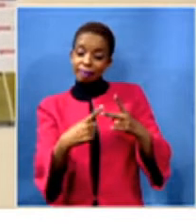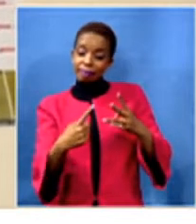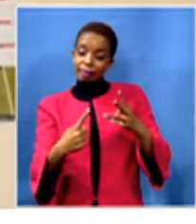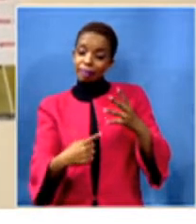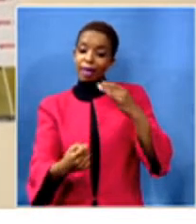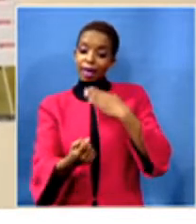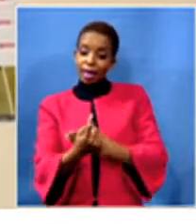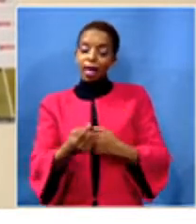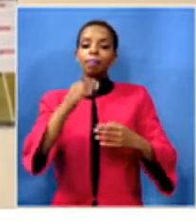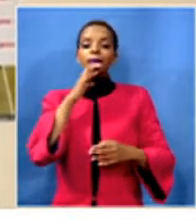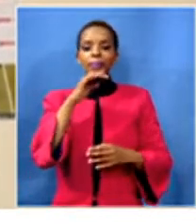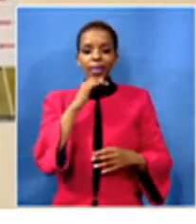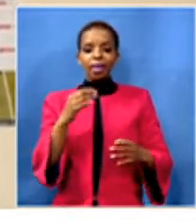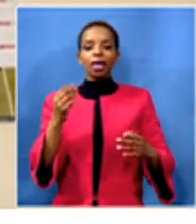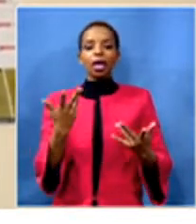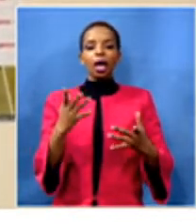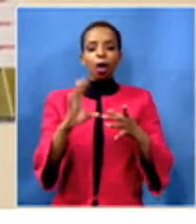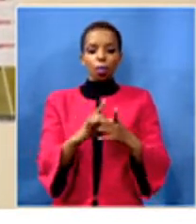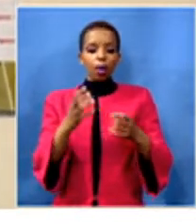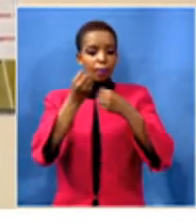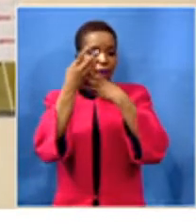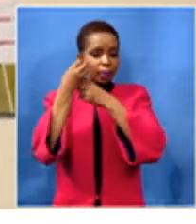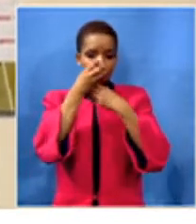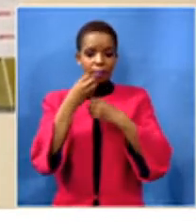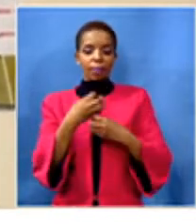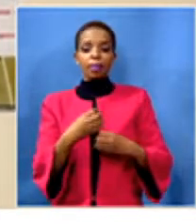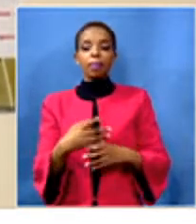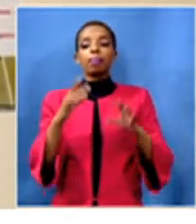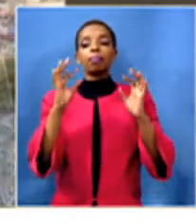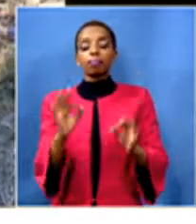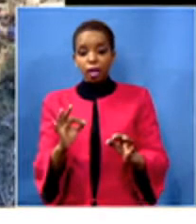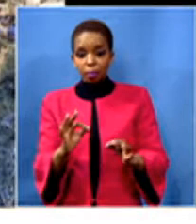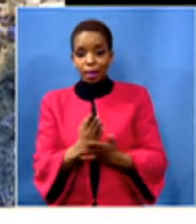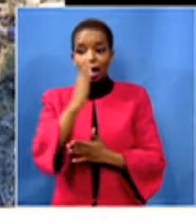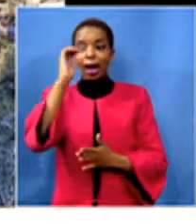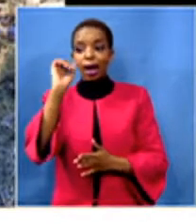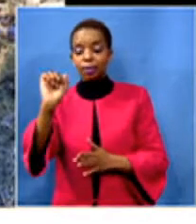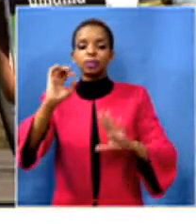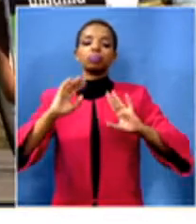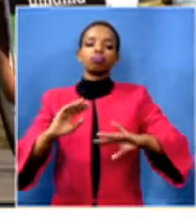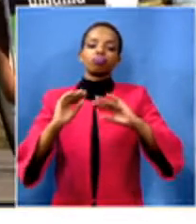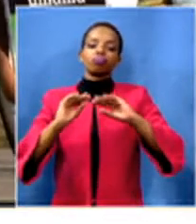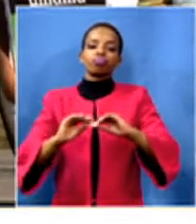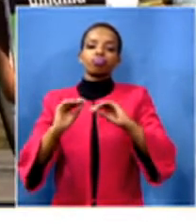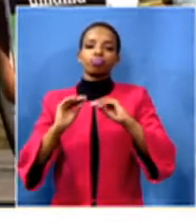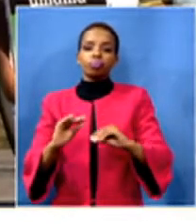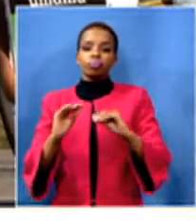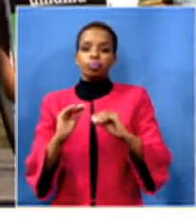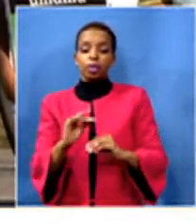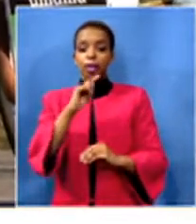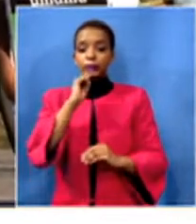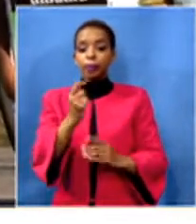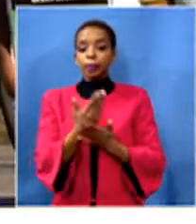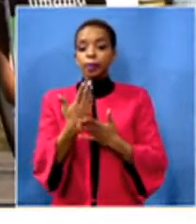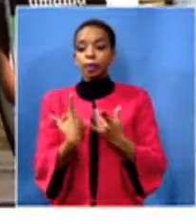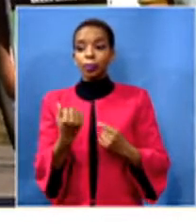themselves. It is important for us to have our community educated on their rights in terms of what can they have in terms of